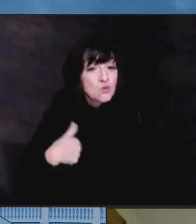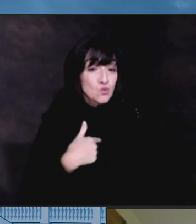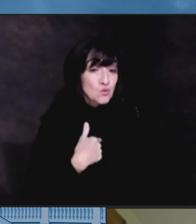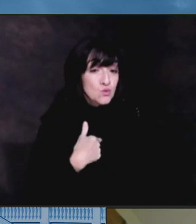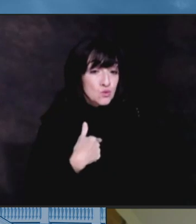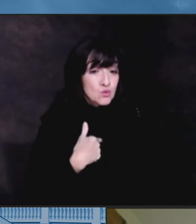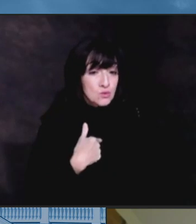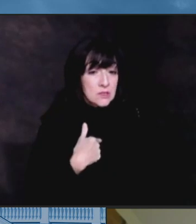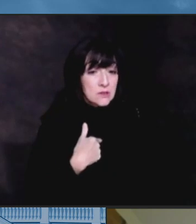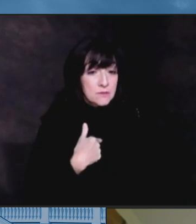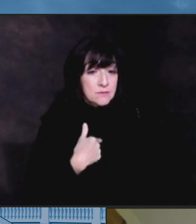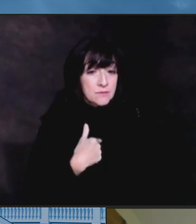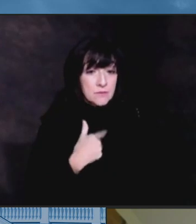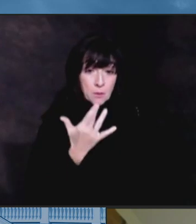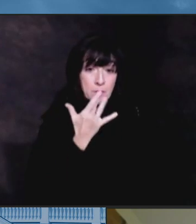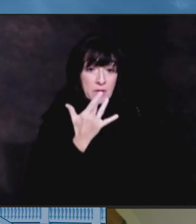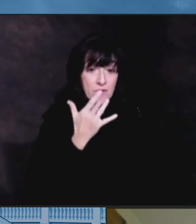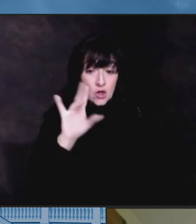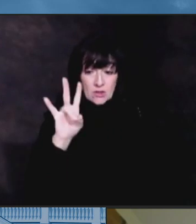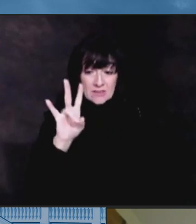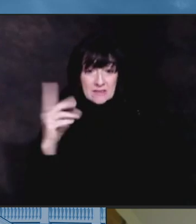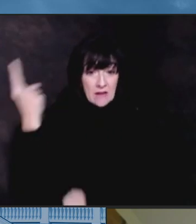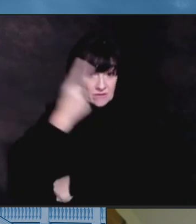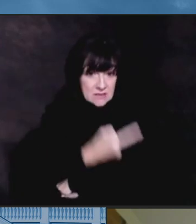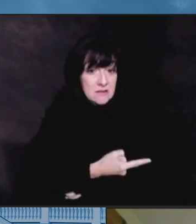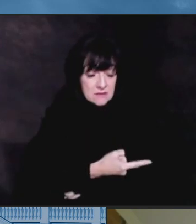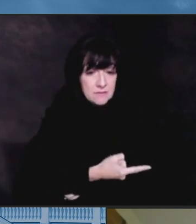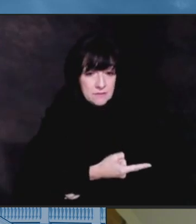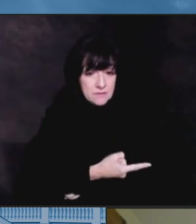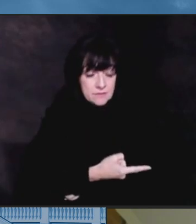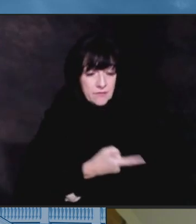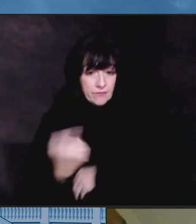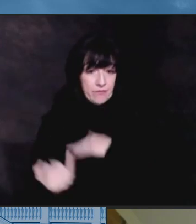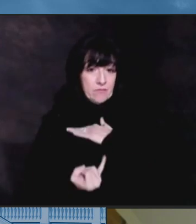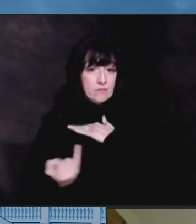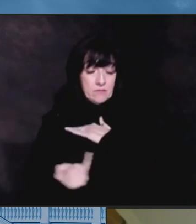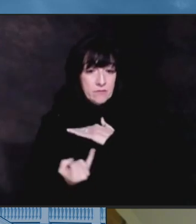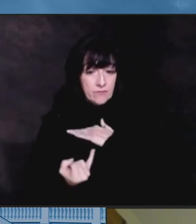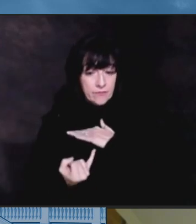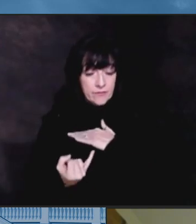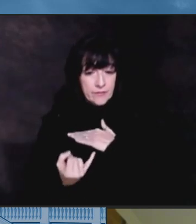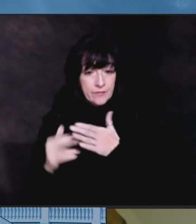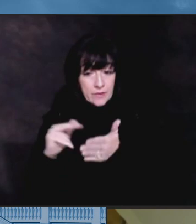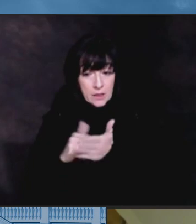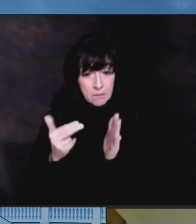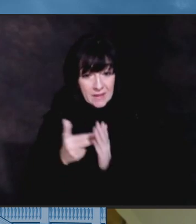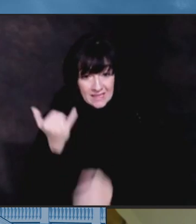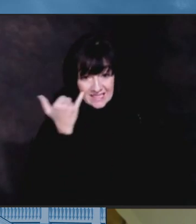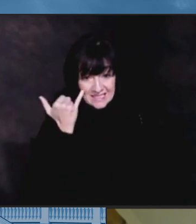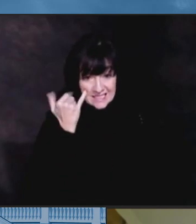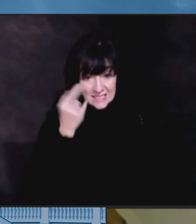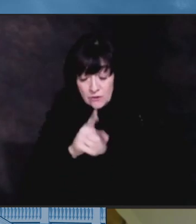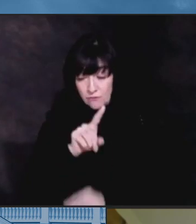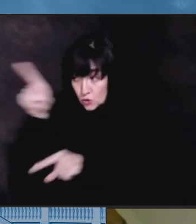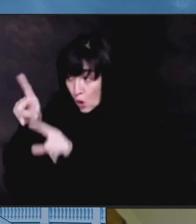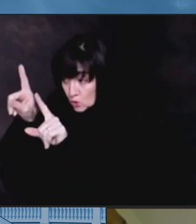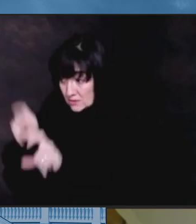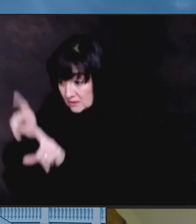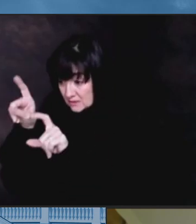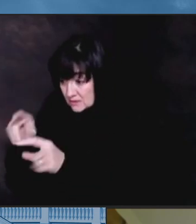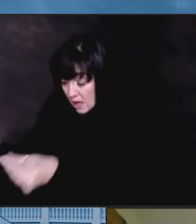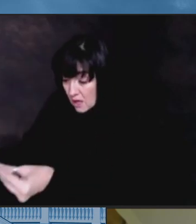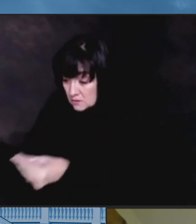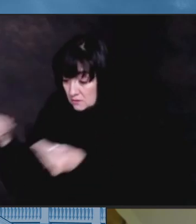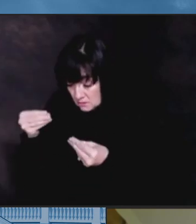quarantine approach as well, which says if you get a test and it's negative on